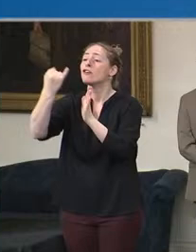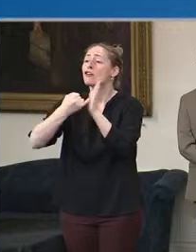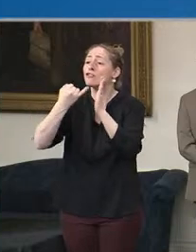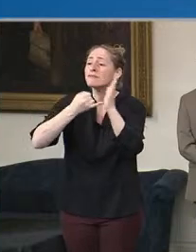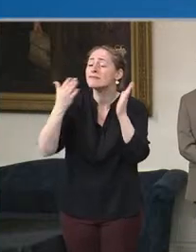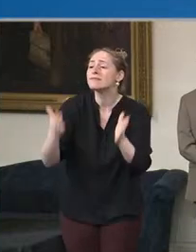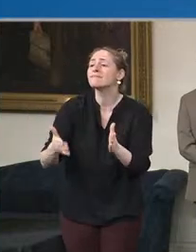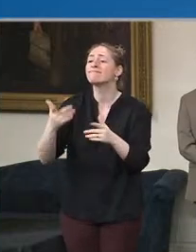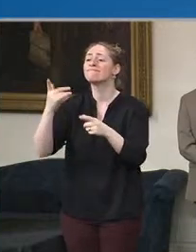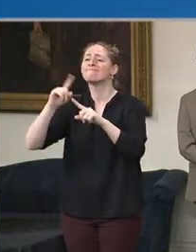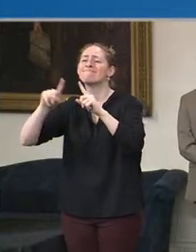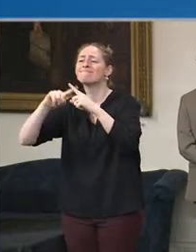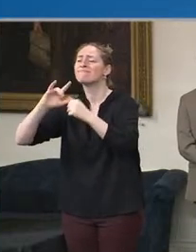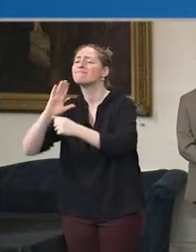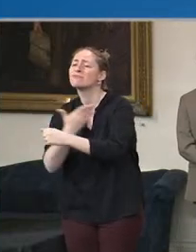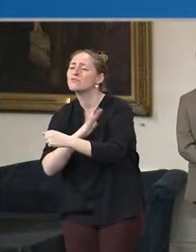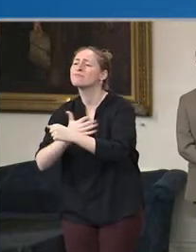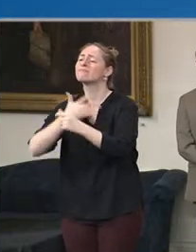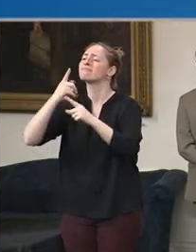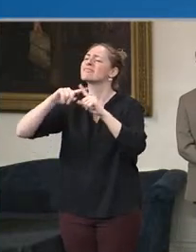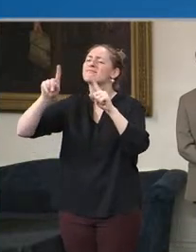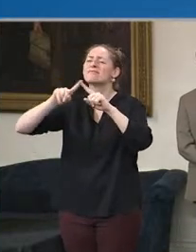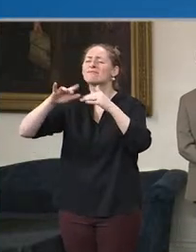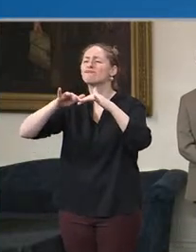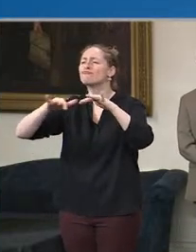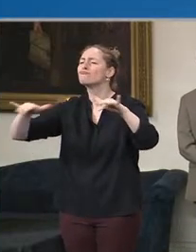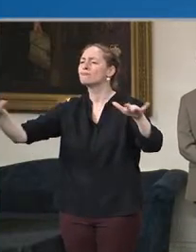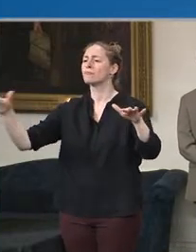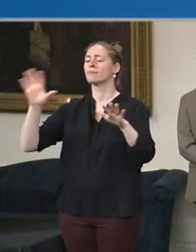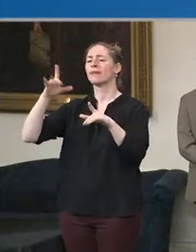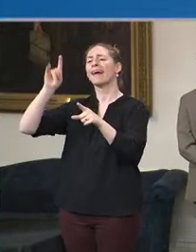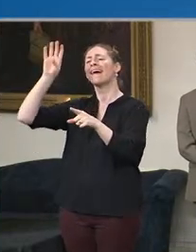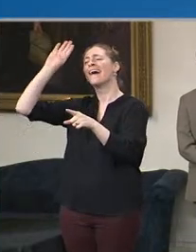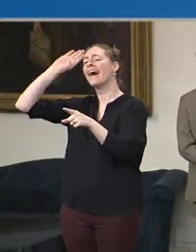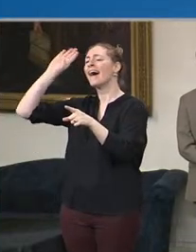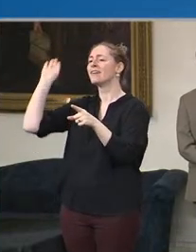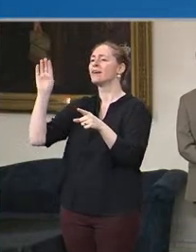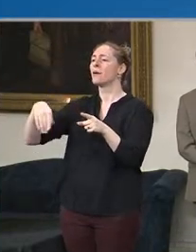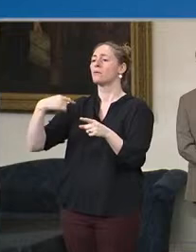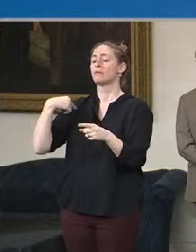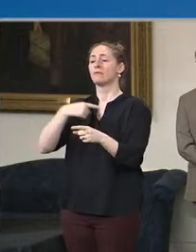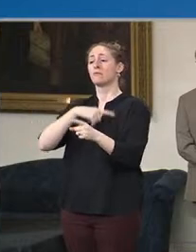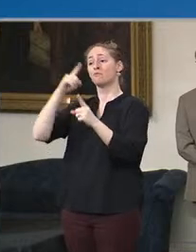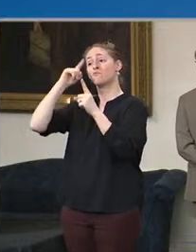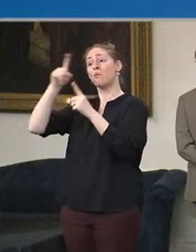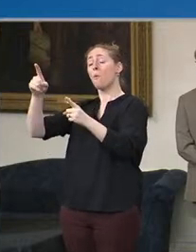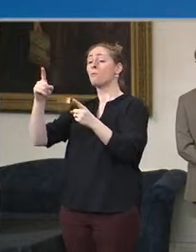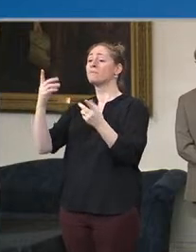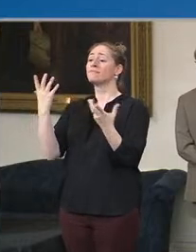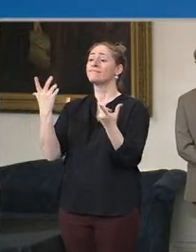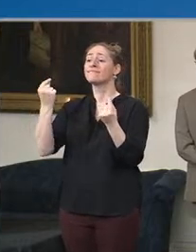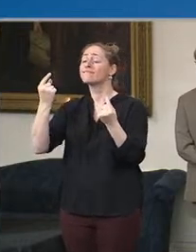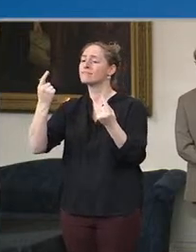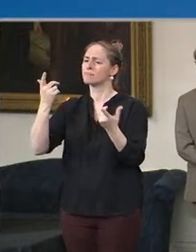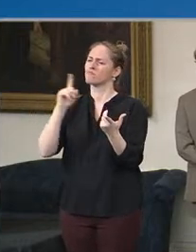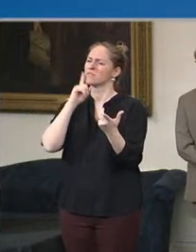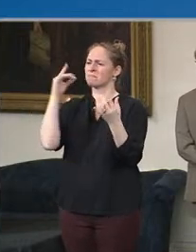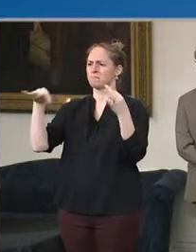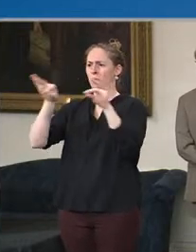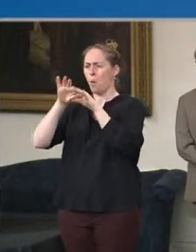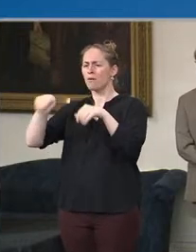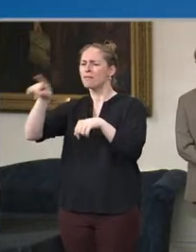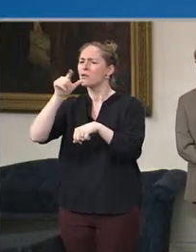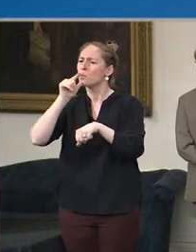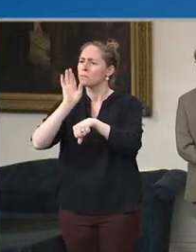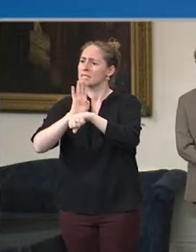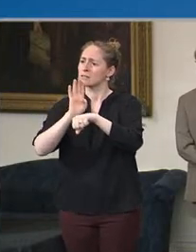organizations. This effort was needed not only to protect the business owners in those entities, but also the hundreds of thousands of employees